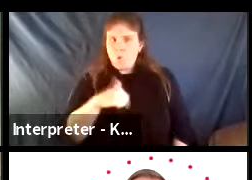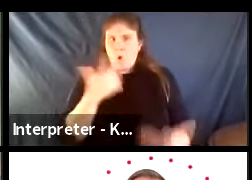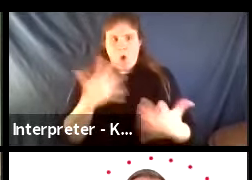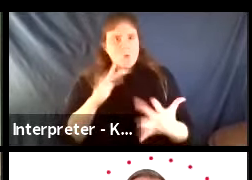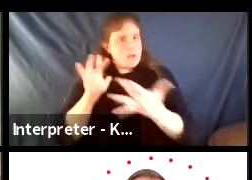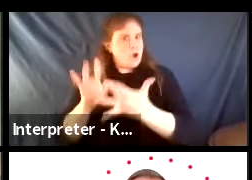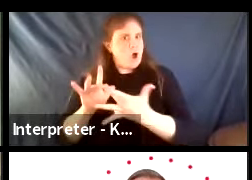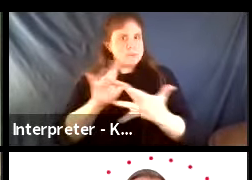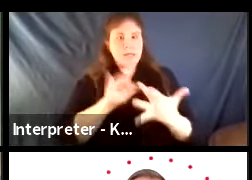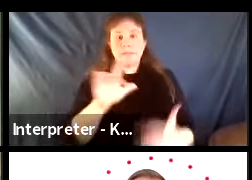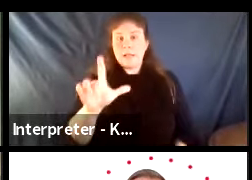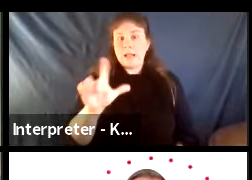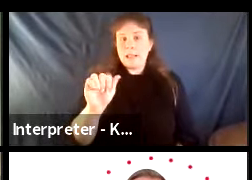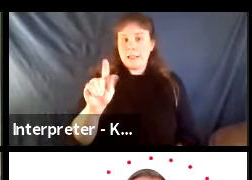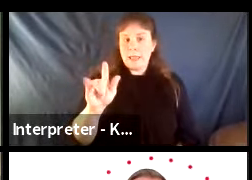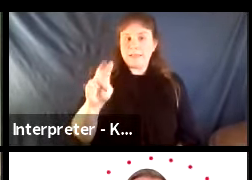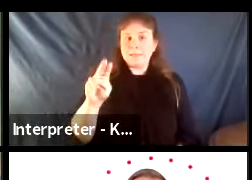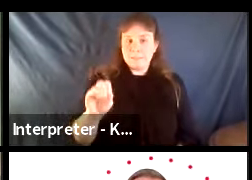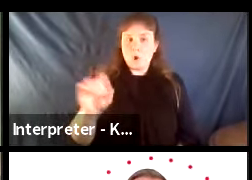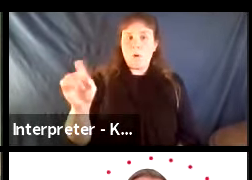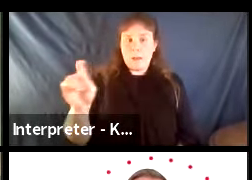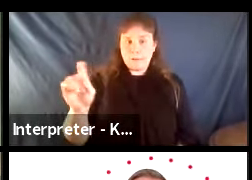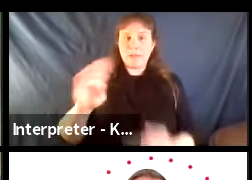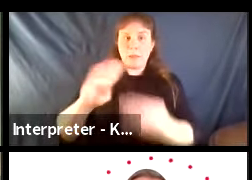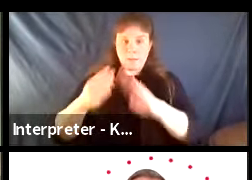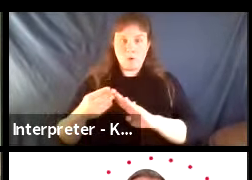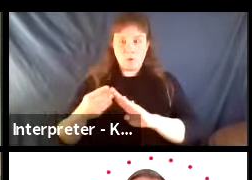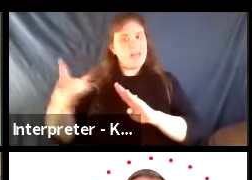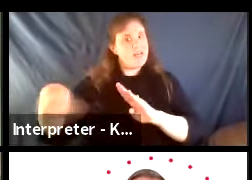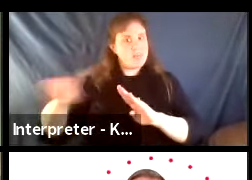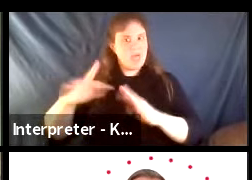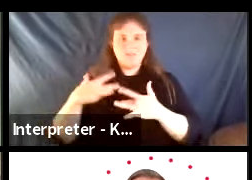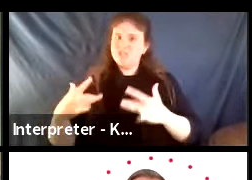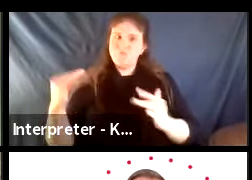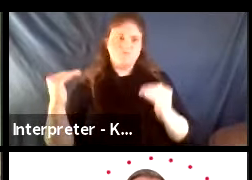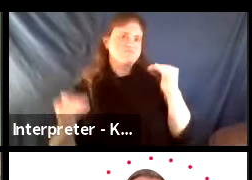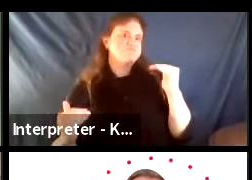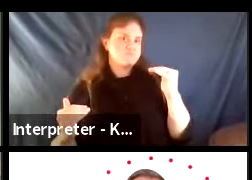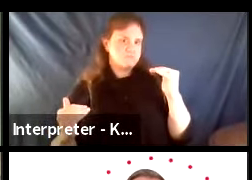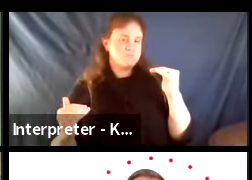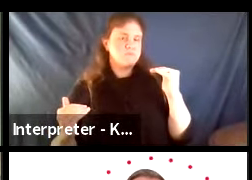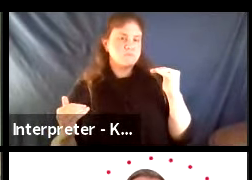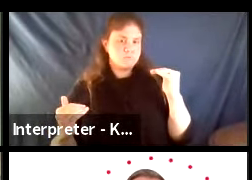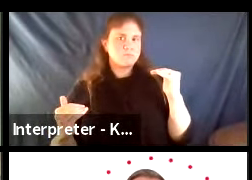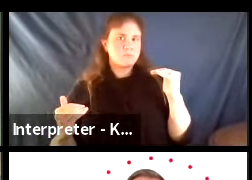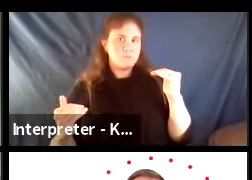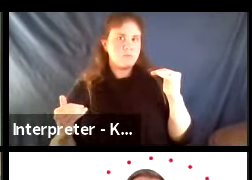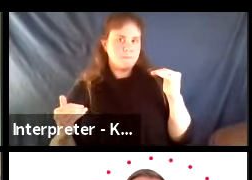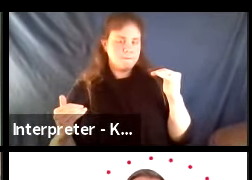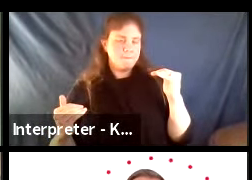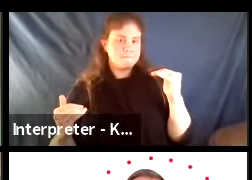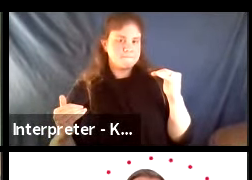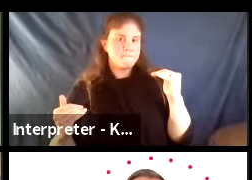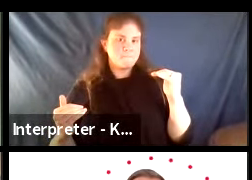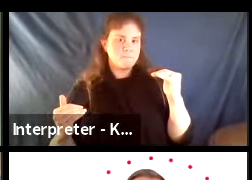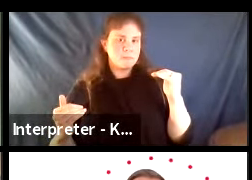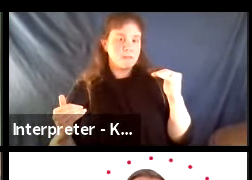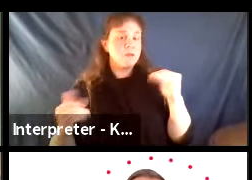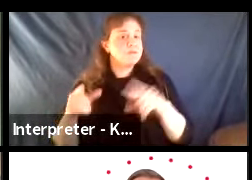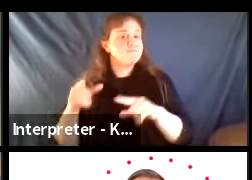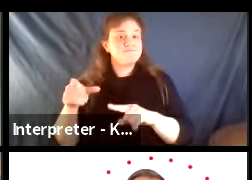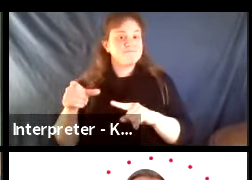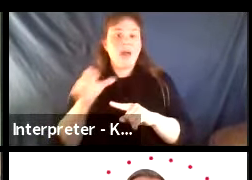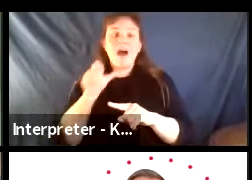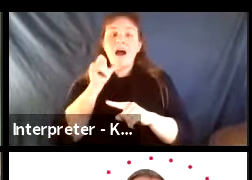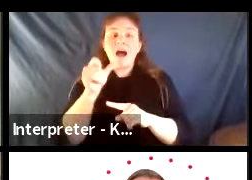are disproportionately the providers of first resort for our communities, undocumented in